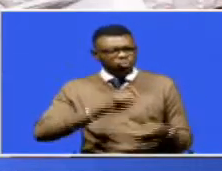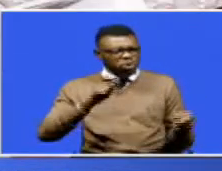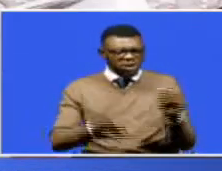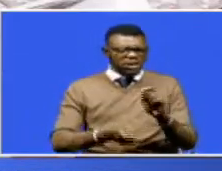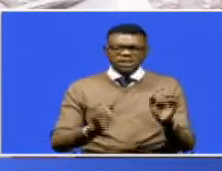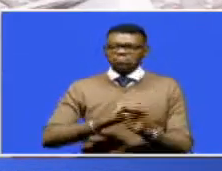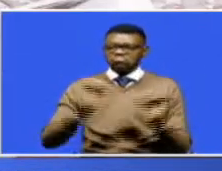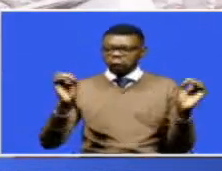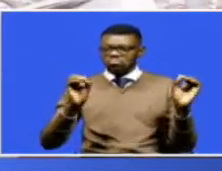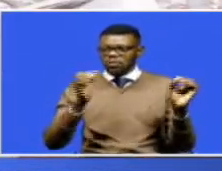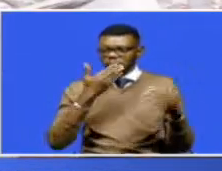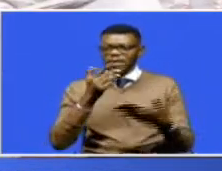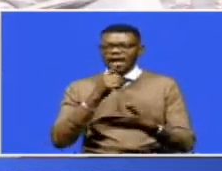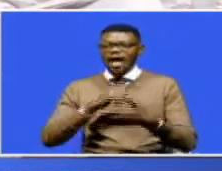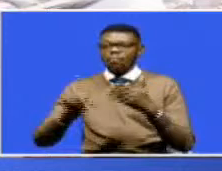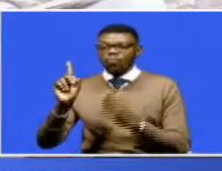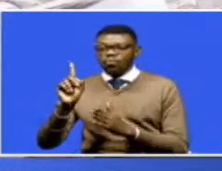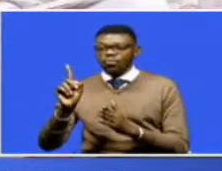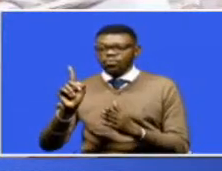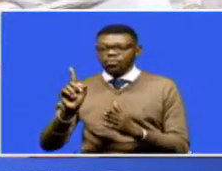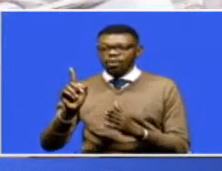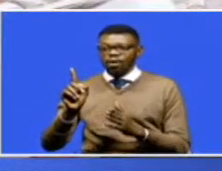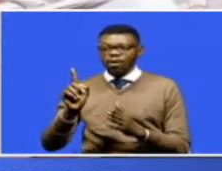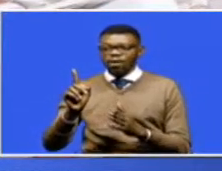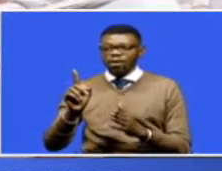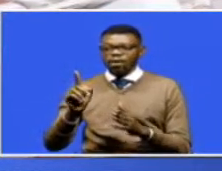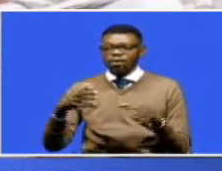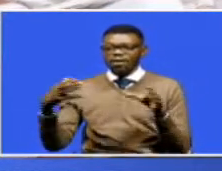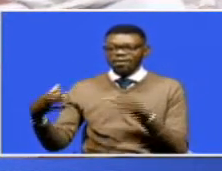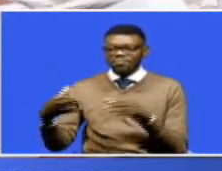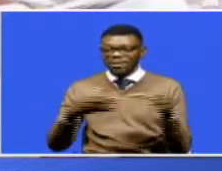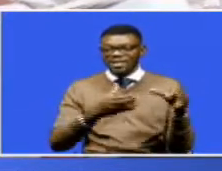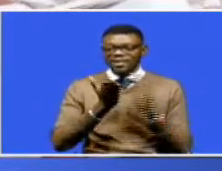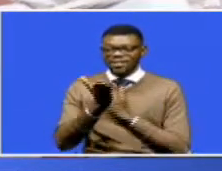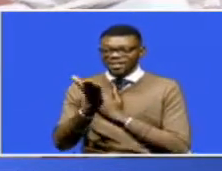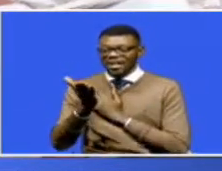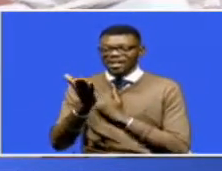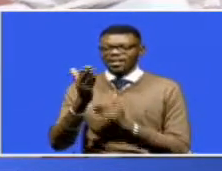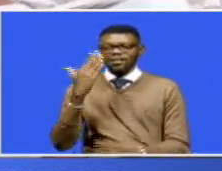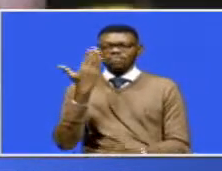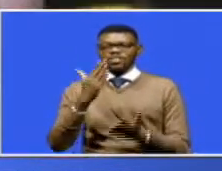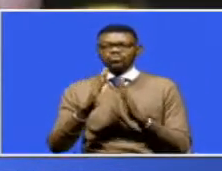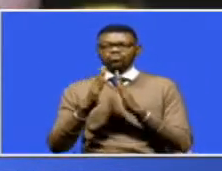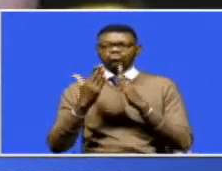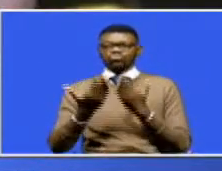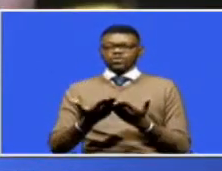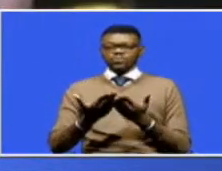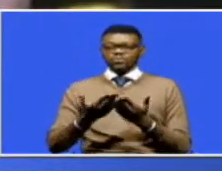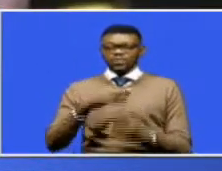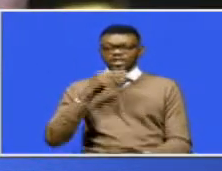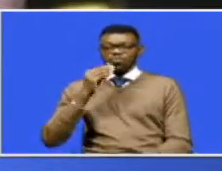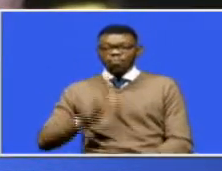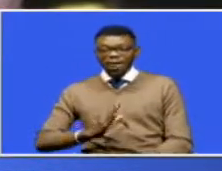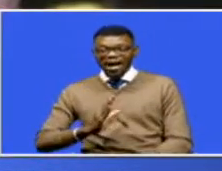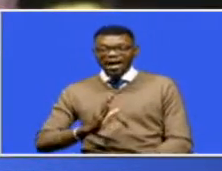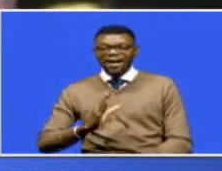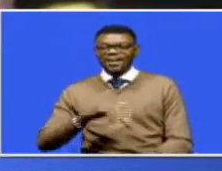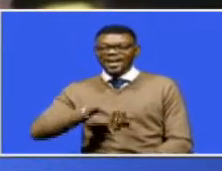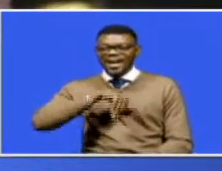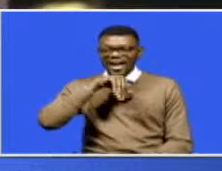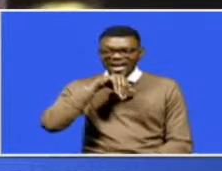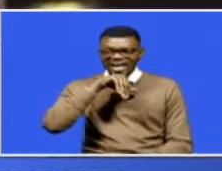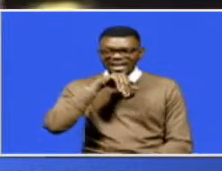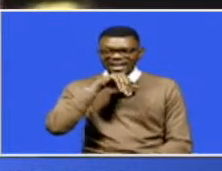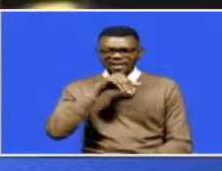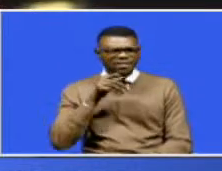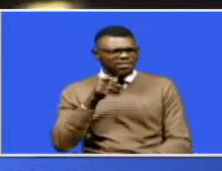Speaker. The highlight of what could be a deep feud in the party is a post on Facebook by Odinga spokesperson Dennis Onyango that appeared